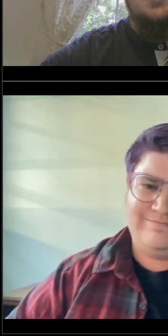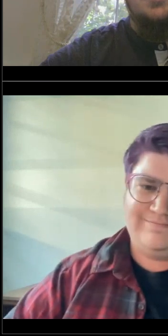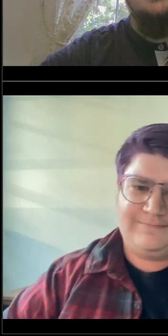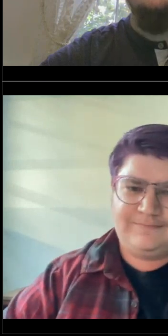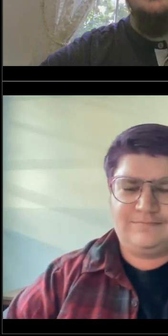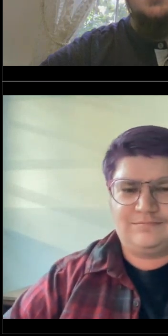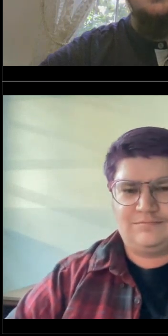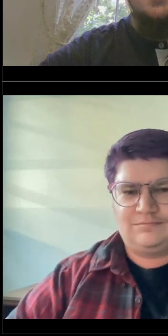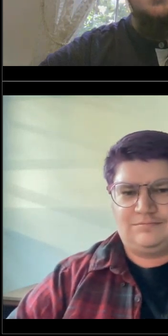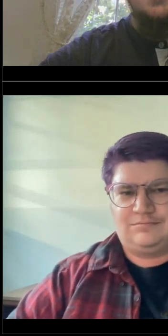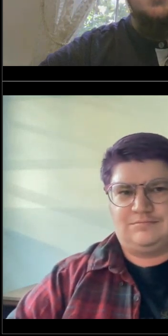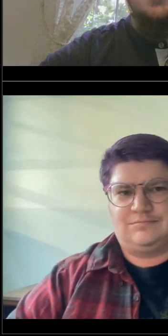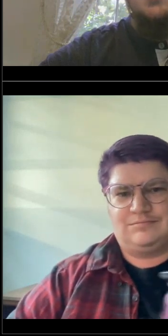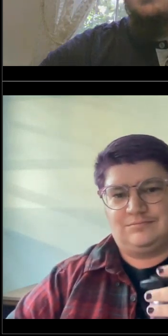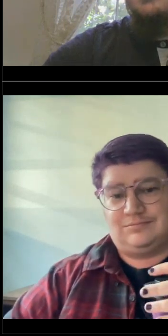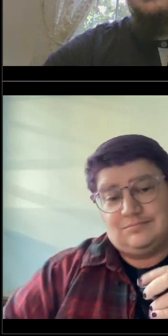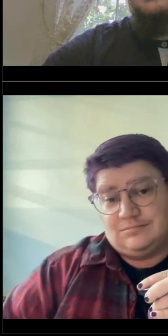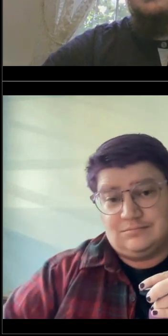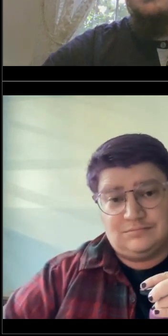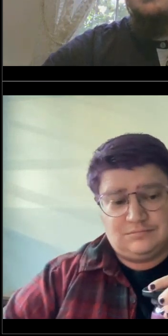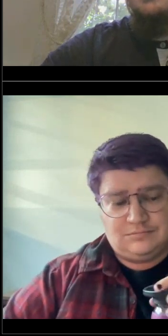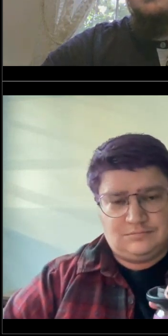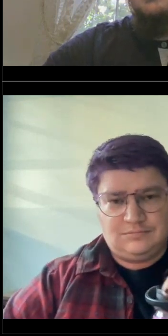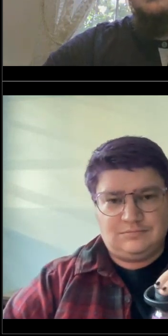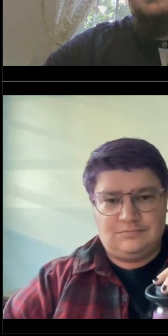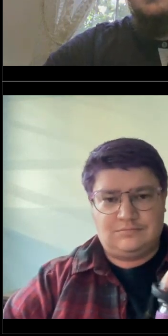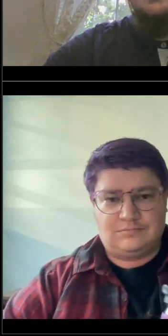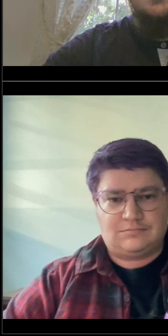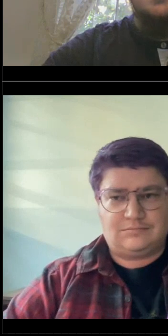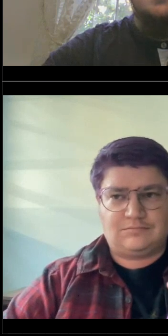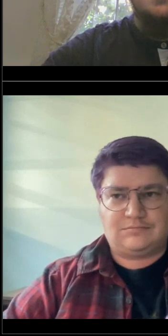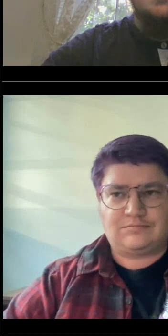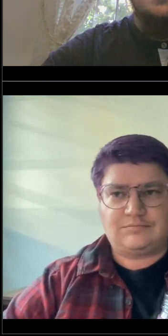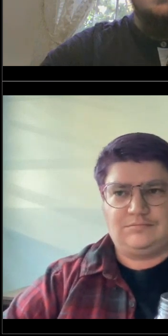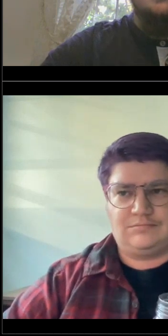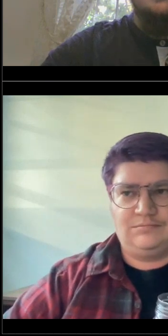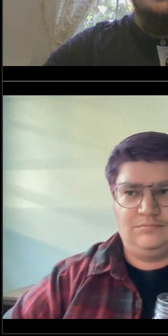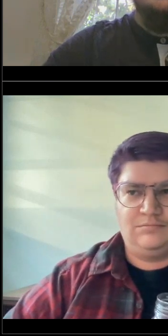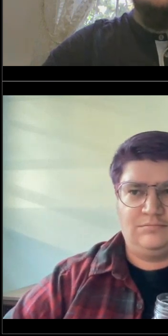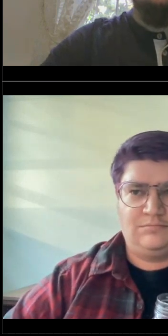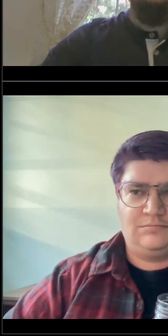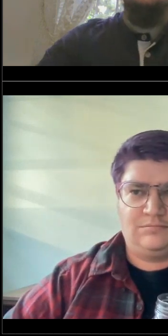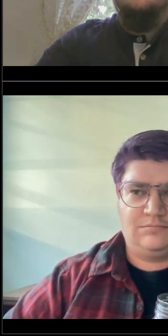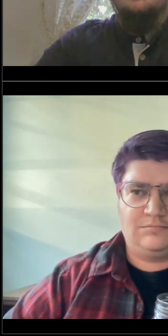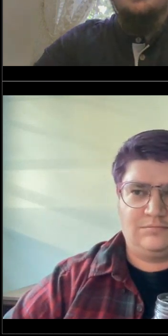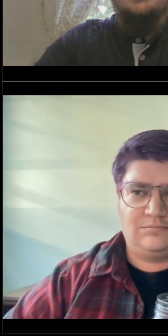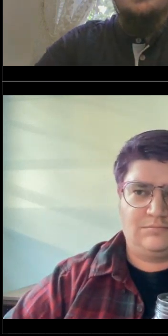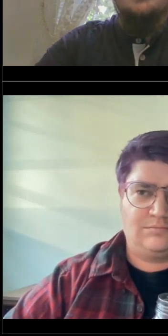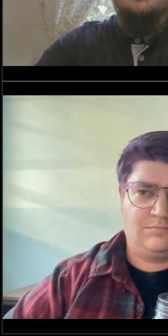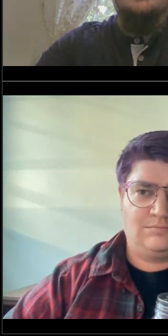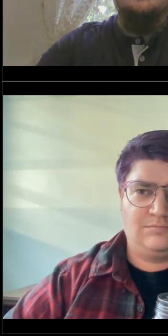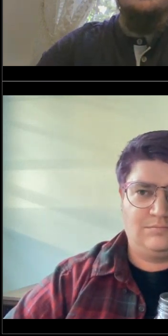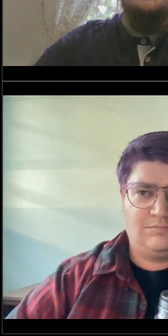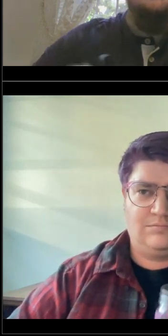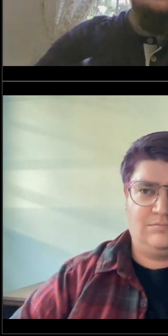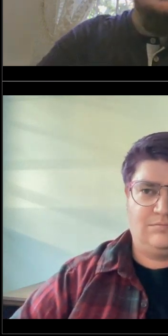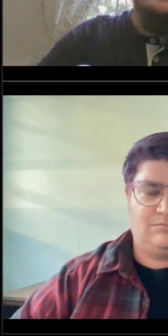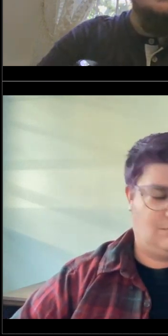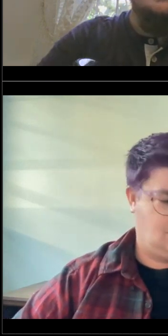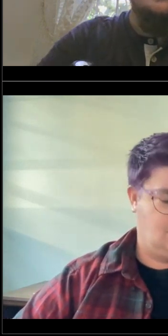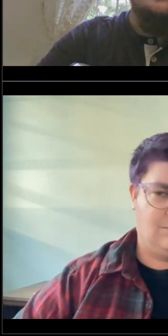don't know this person's pronouns or something, and you're actually learning in the process that these are their pronouns. So just saying, why